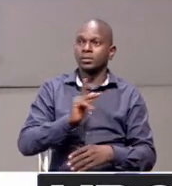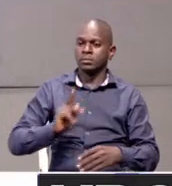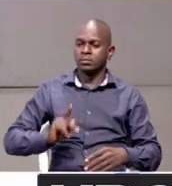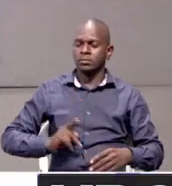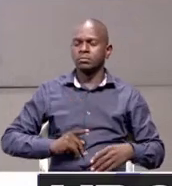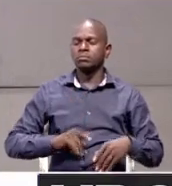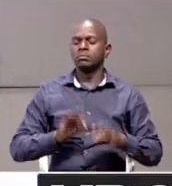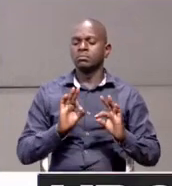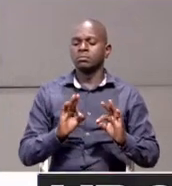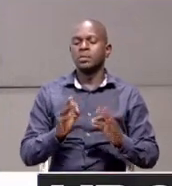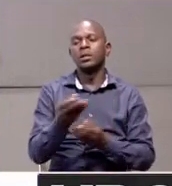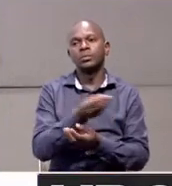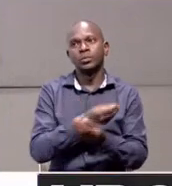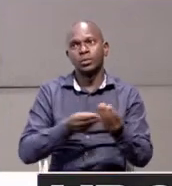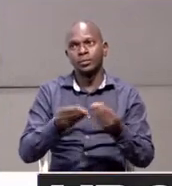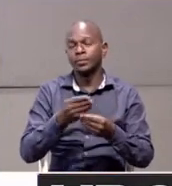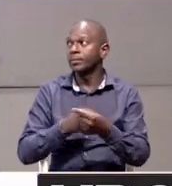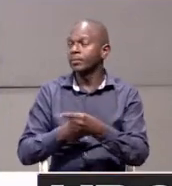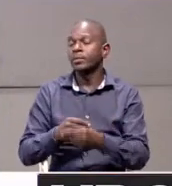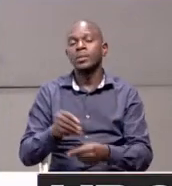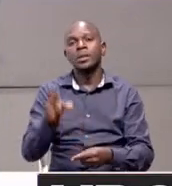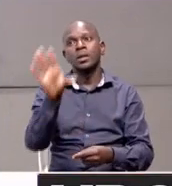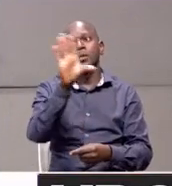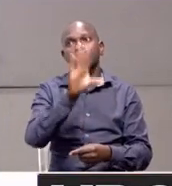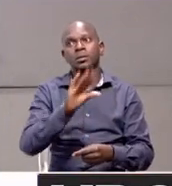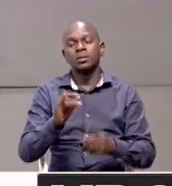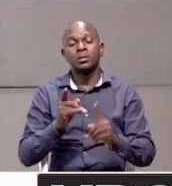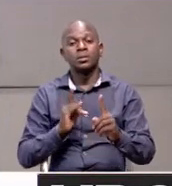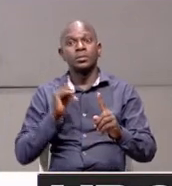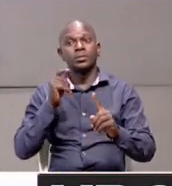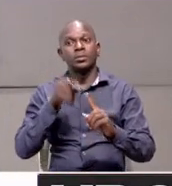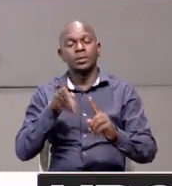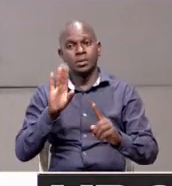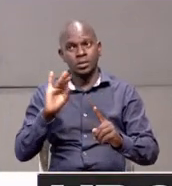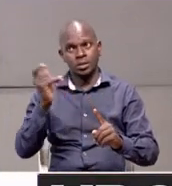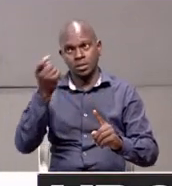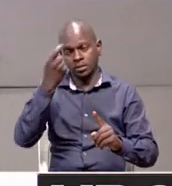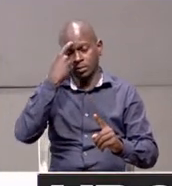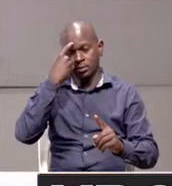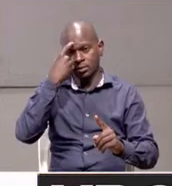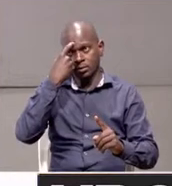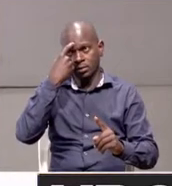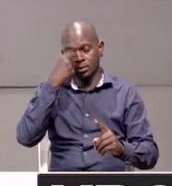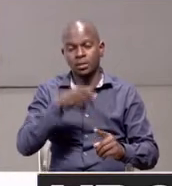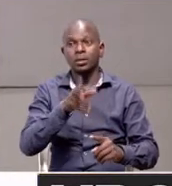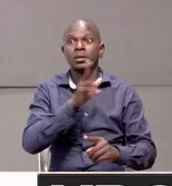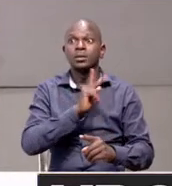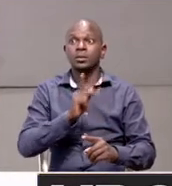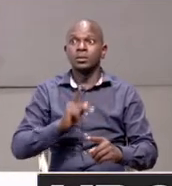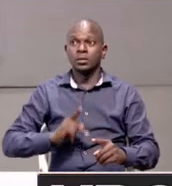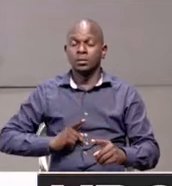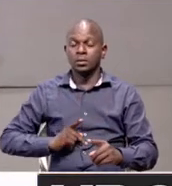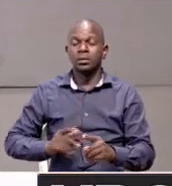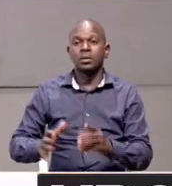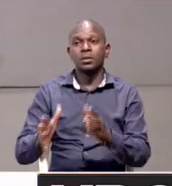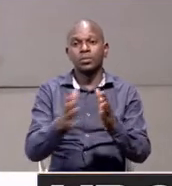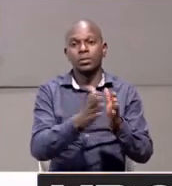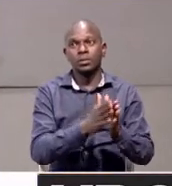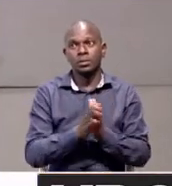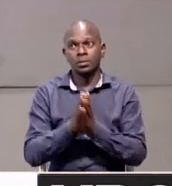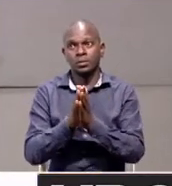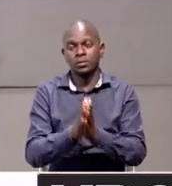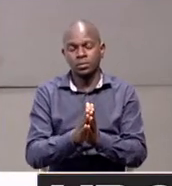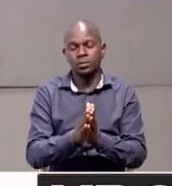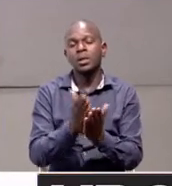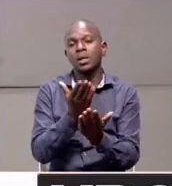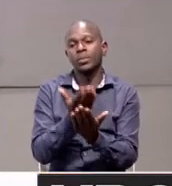flourish economically. This is the overall objective of government, and when the kingdom comes together, calls